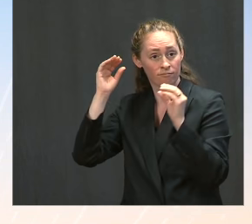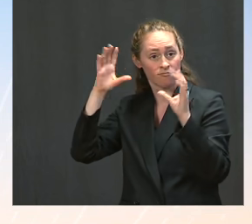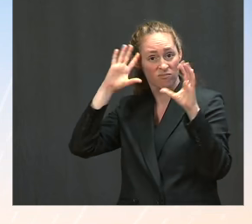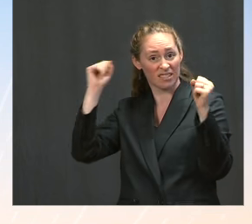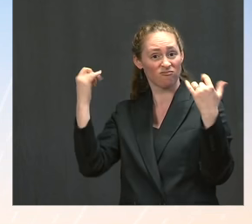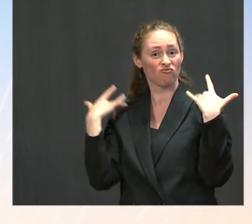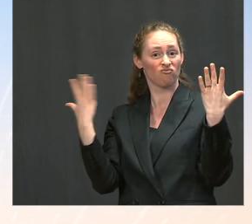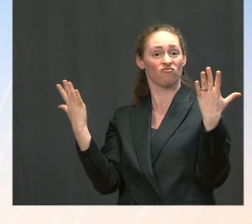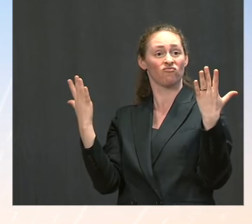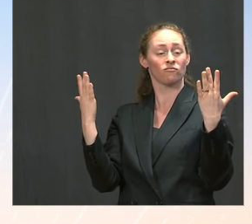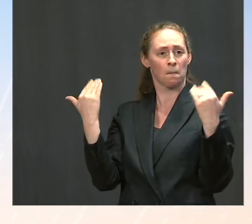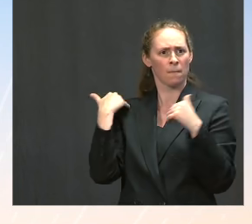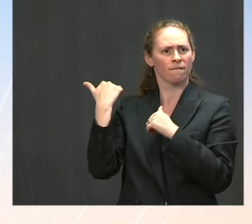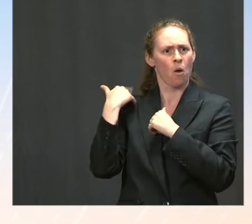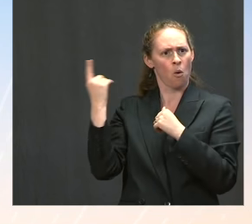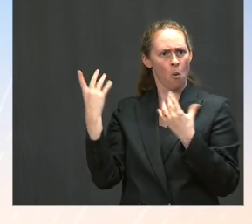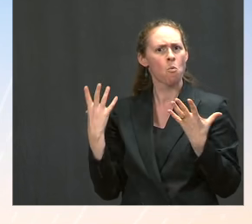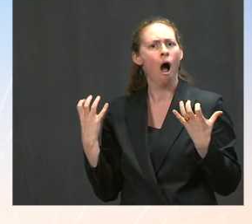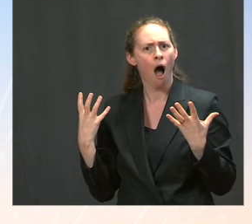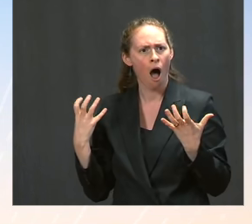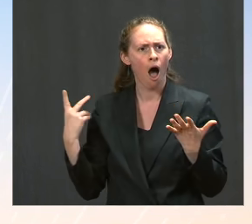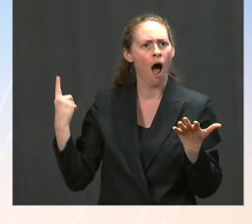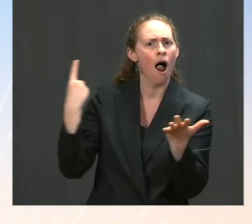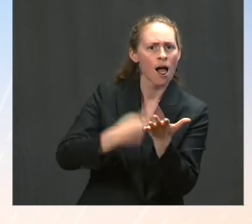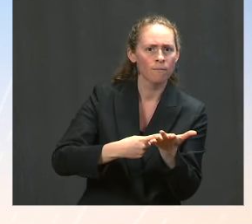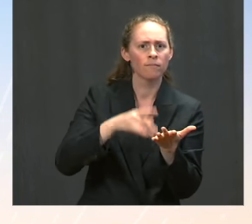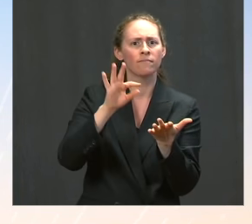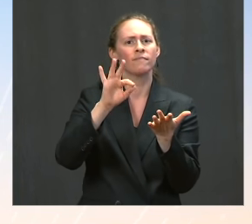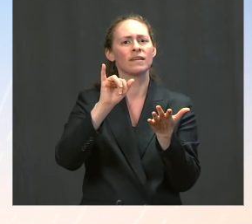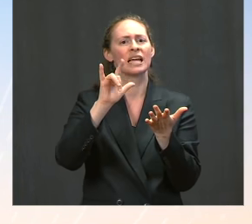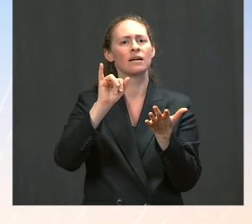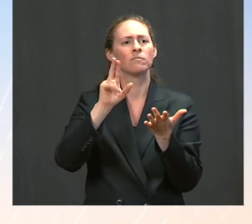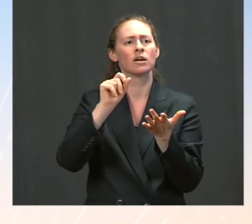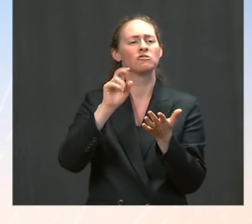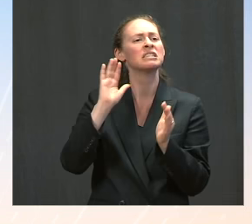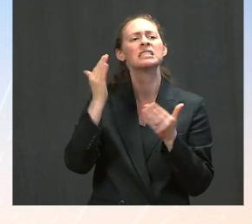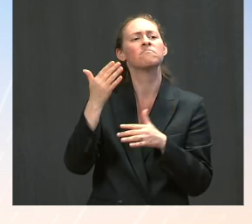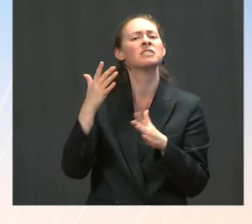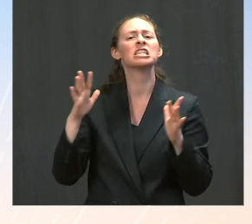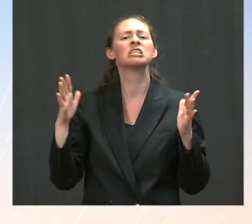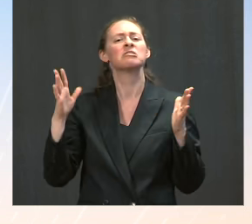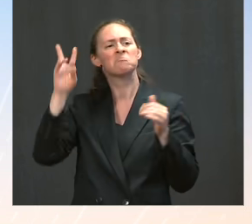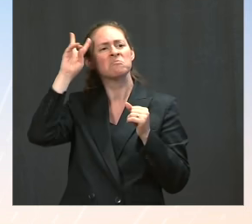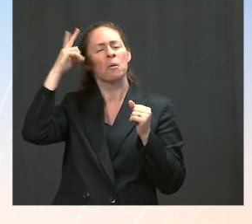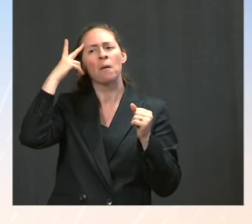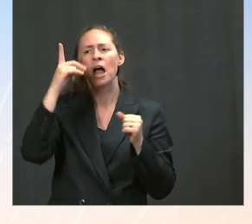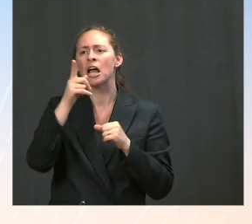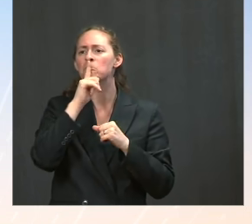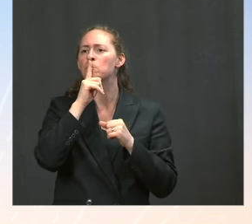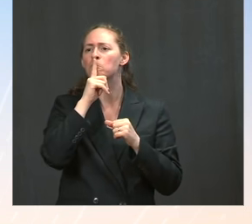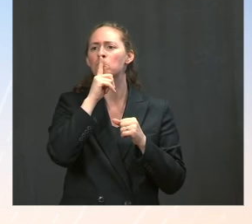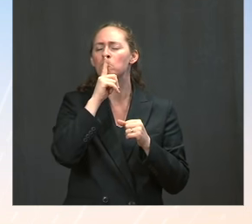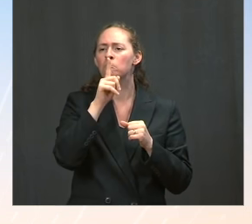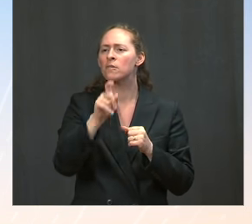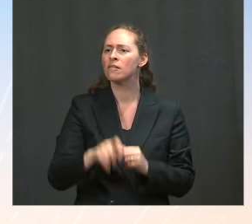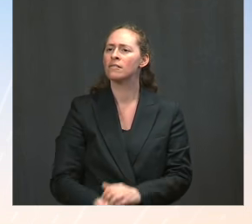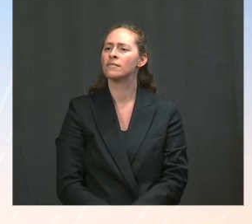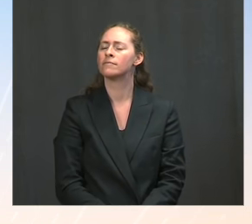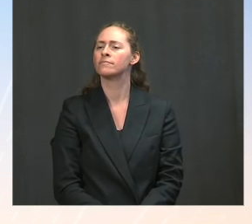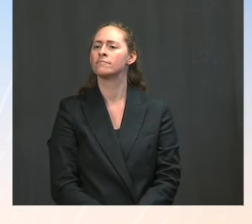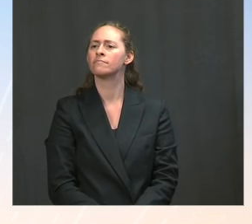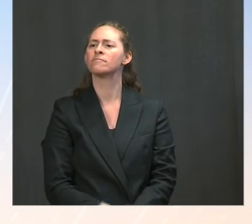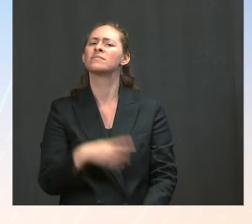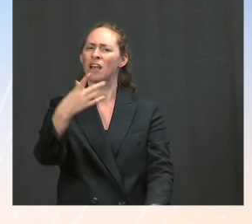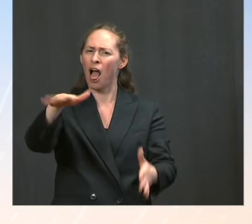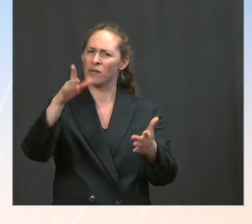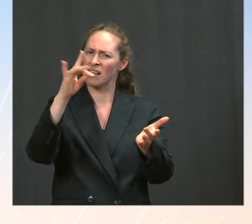talking filibuster. Sure. So he is weighing in on a part of the filibuster. And he talked about that last night, and talked about the fact that it shouldn't be so easy